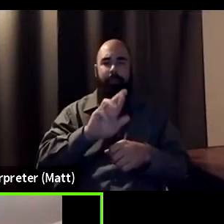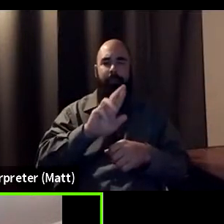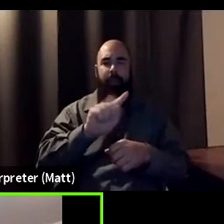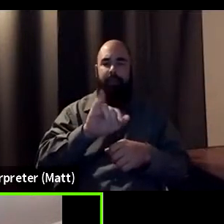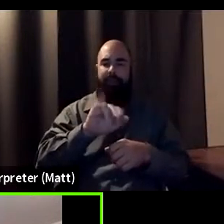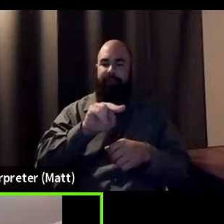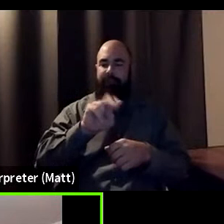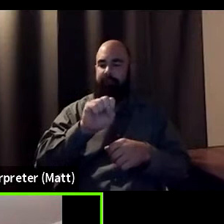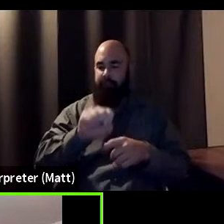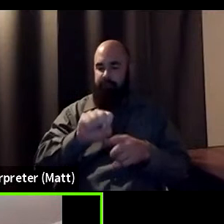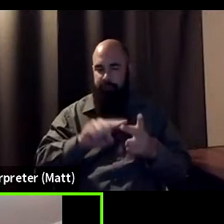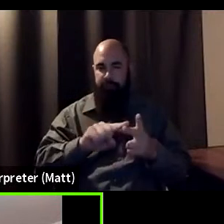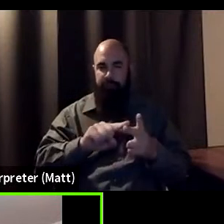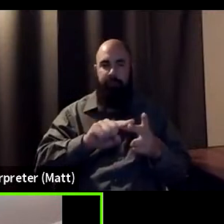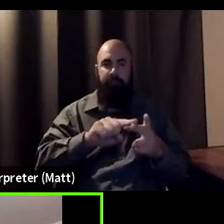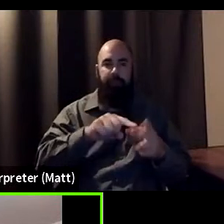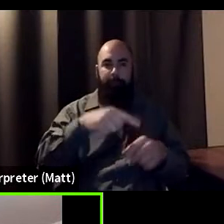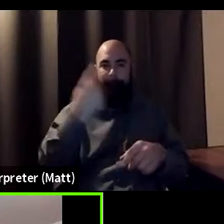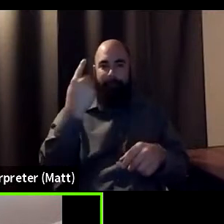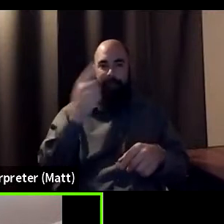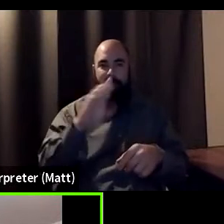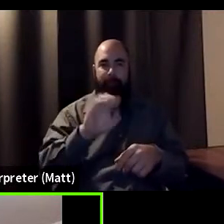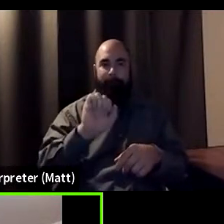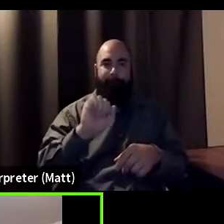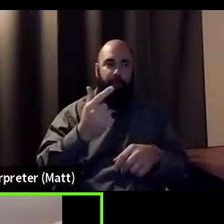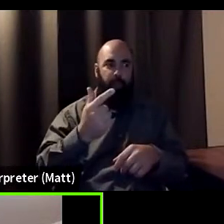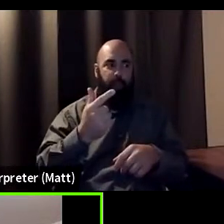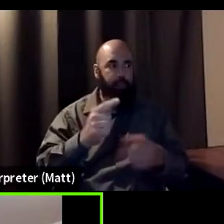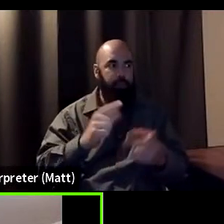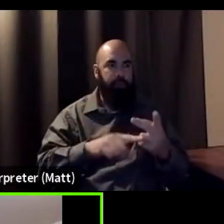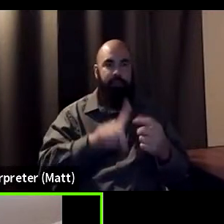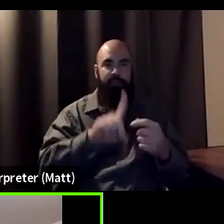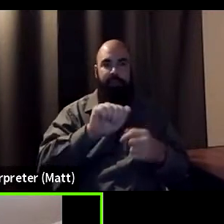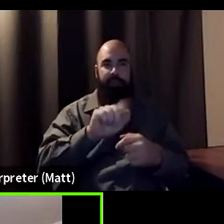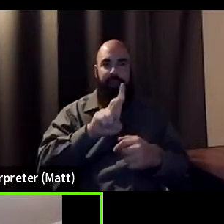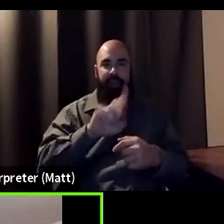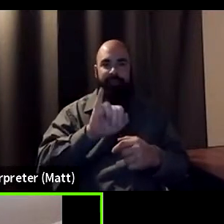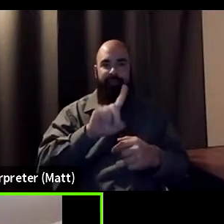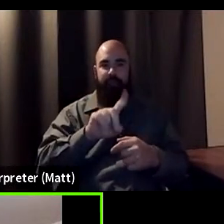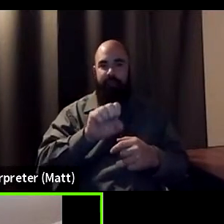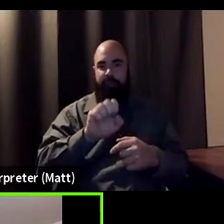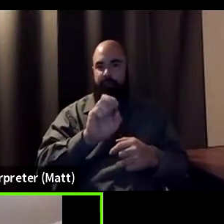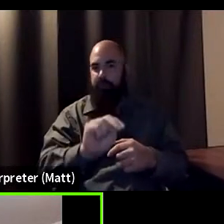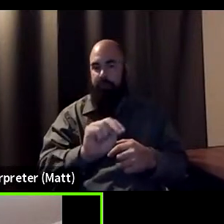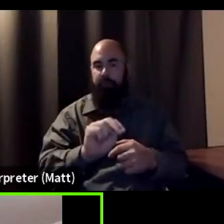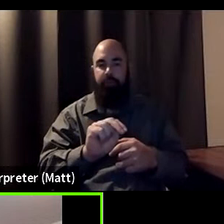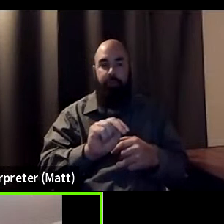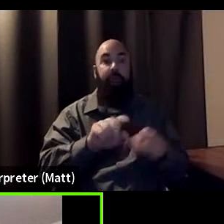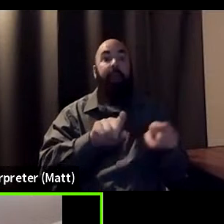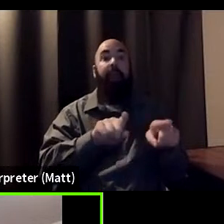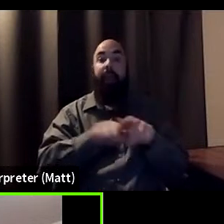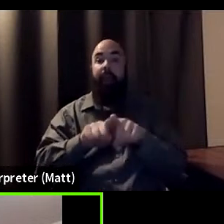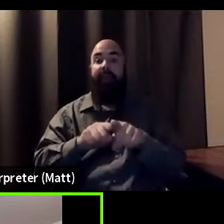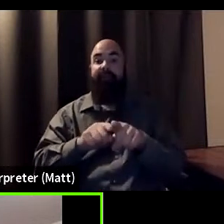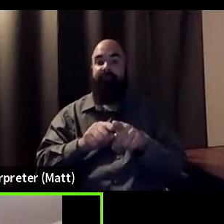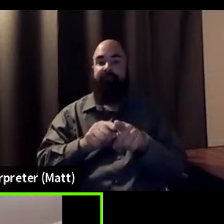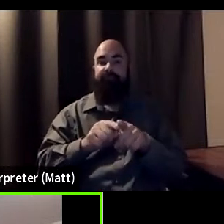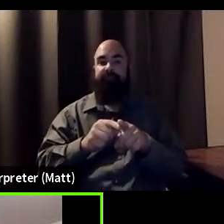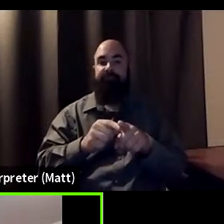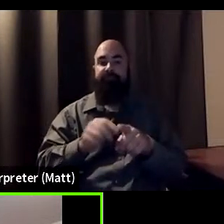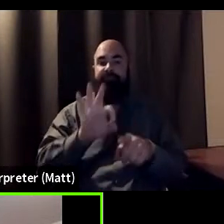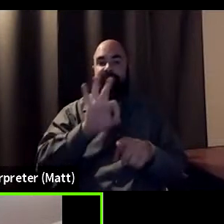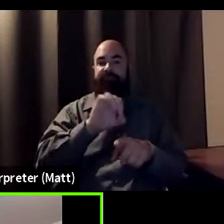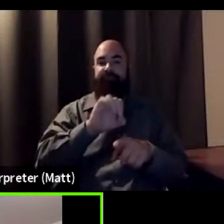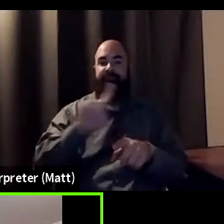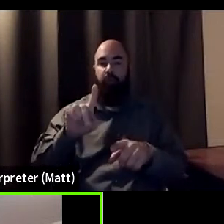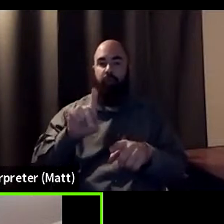Blacksburg Pharmacy, Christiansburg Pharmacy, Davidson's Pharmacy. We've also been working with Food City pharmacies, although